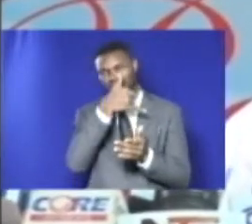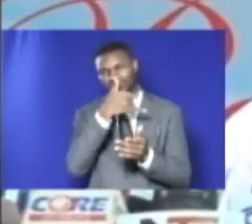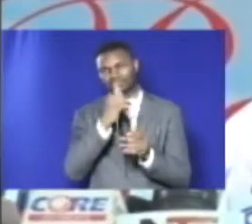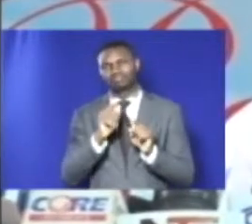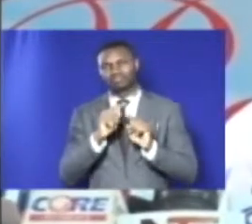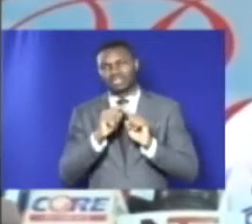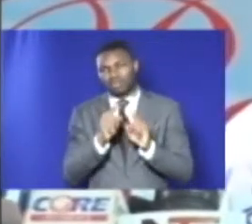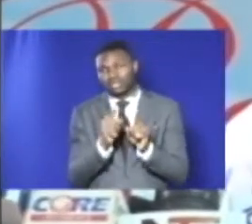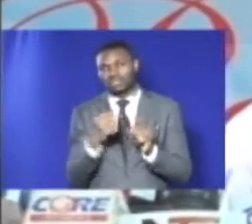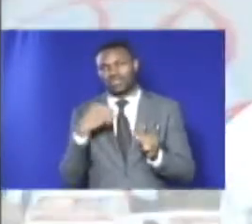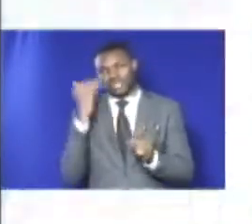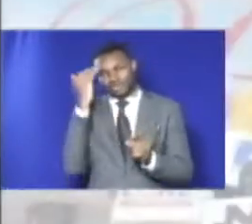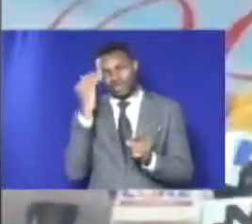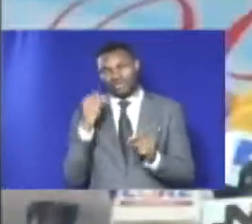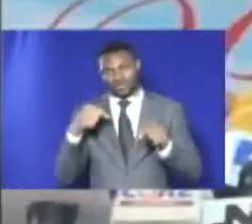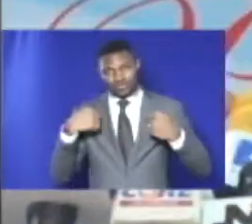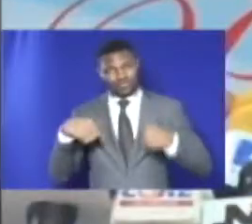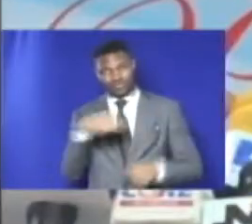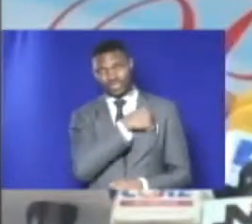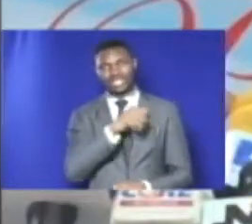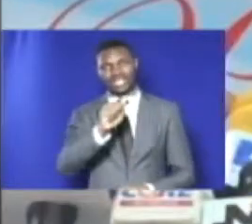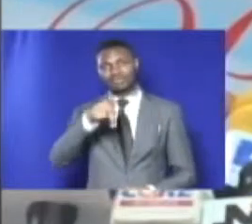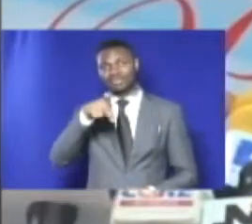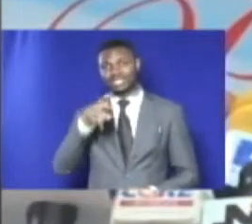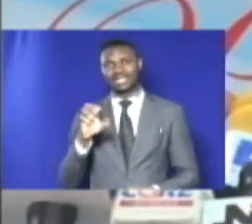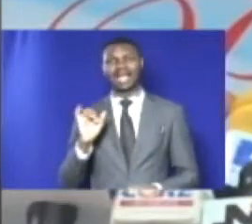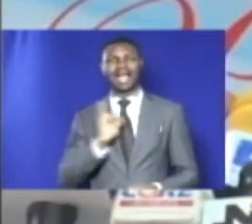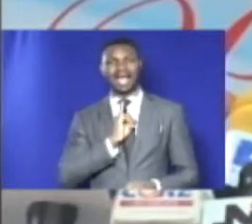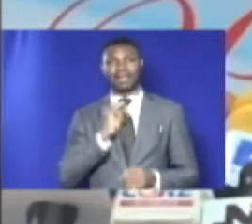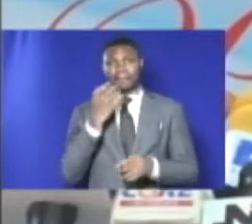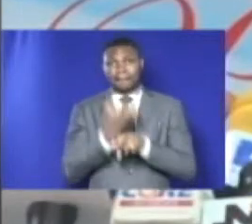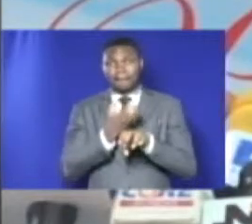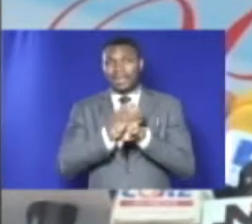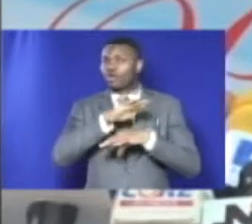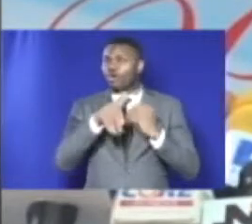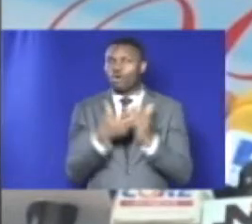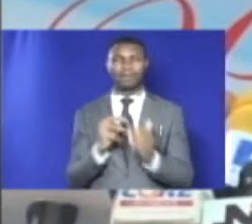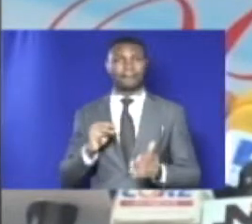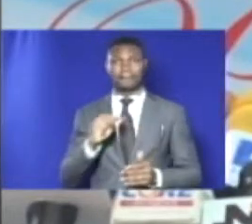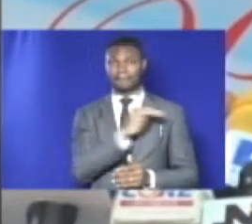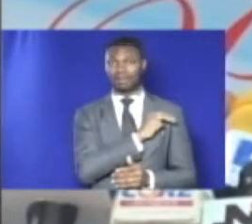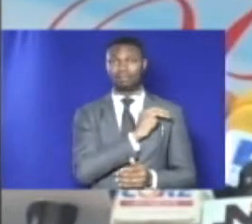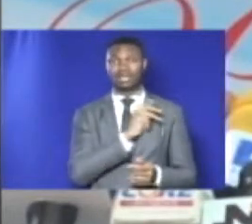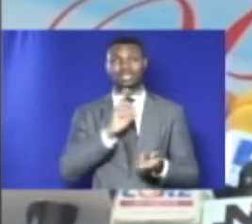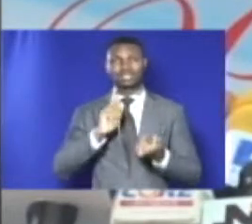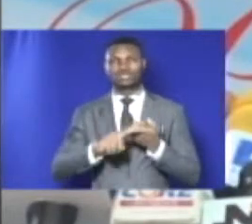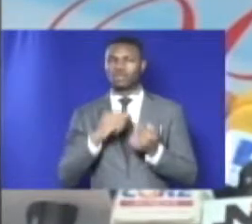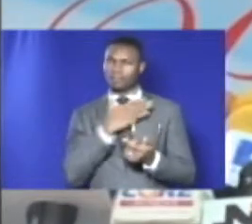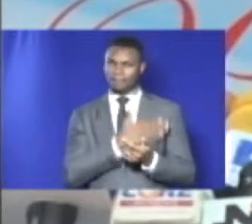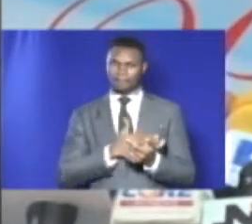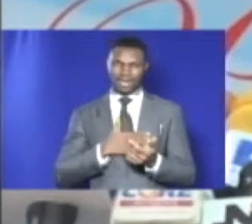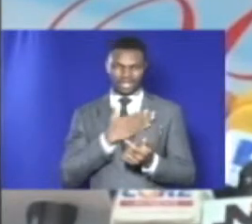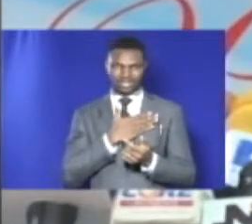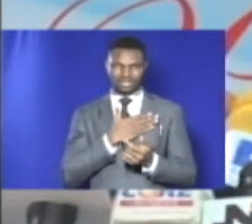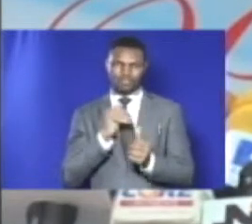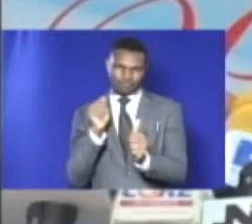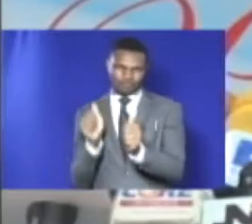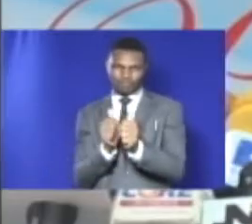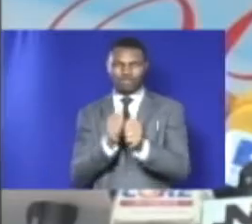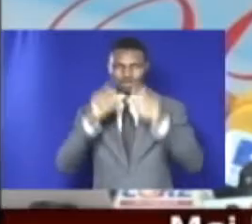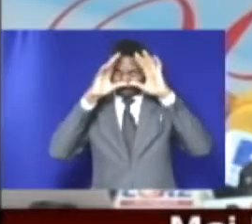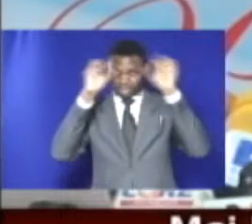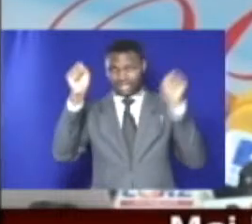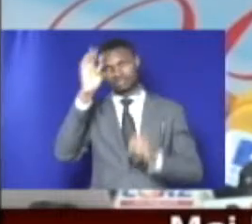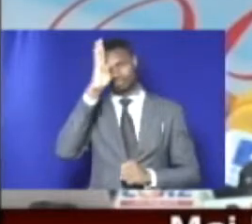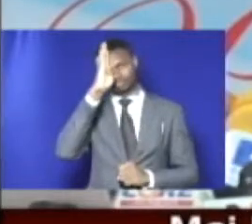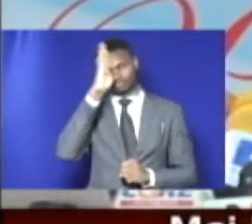All Progressives Congress. I urge all party members to heed to the appeal by our leader, President Muhammad Buhari,